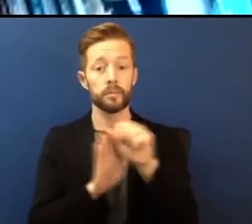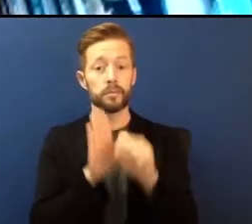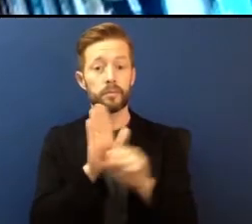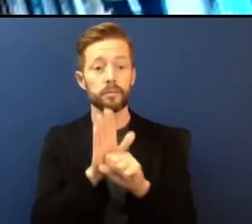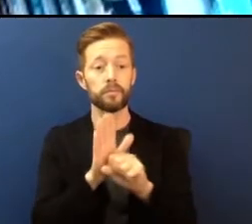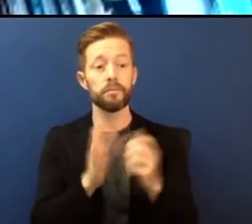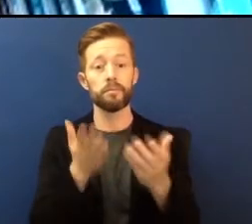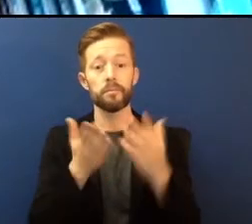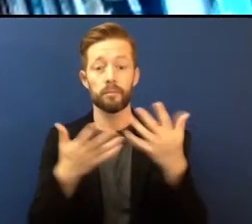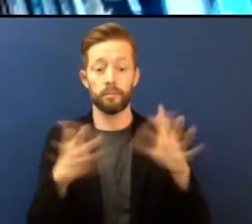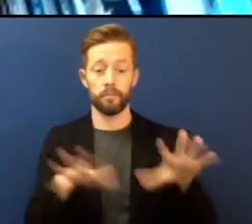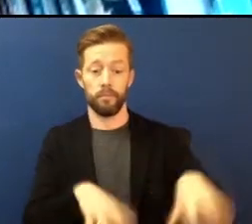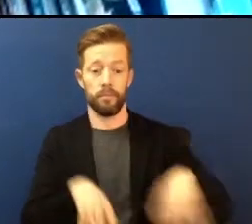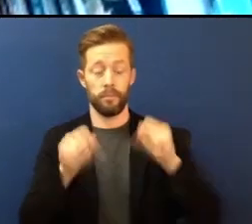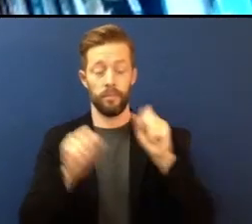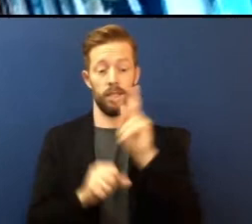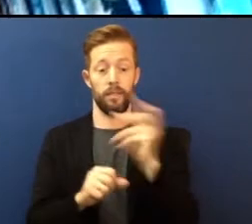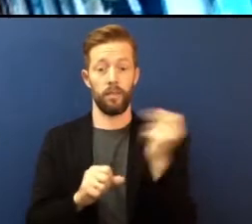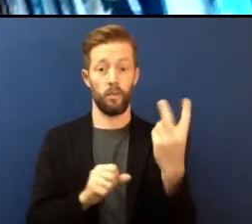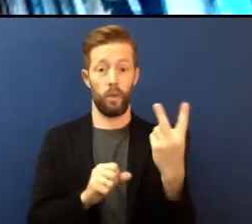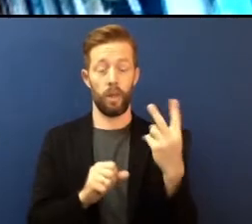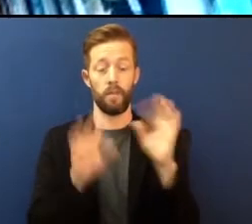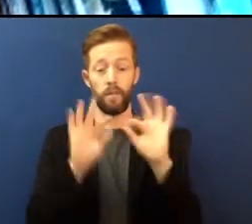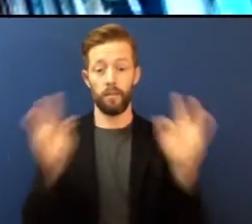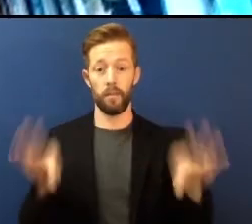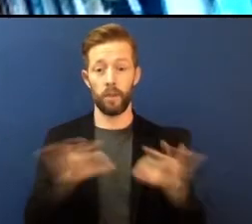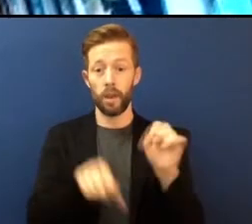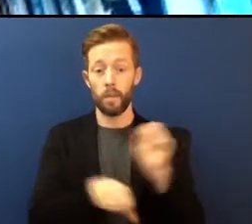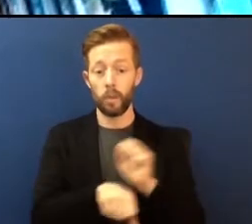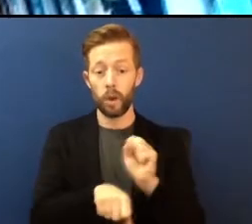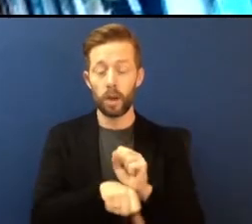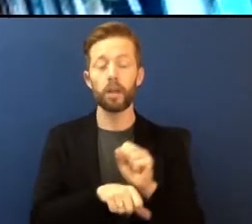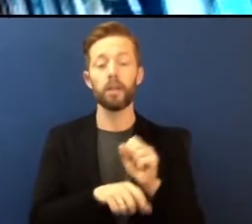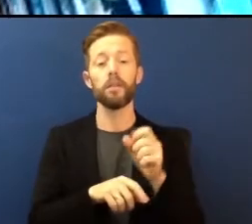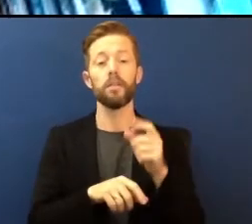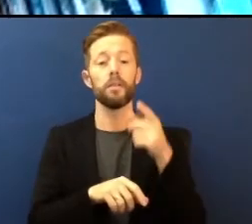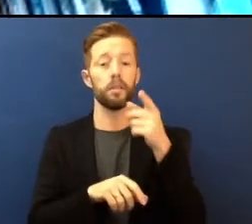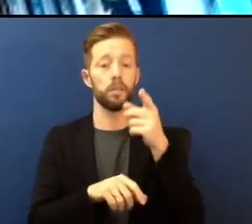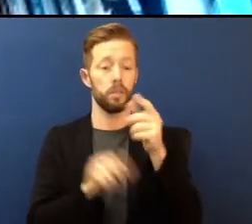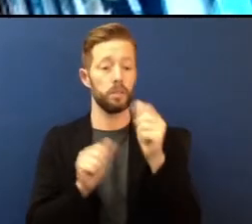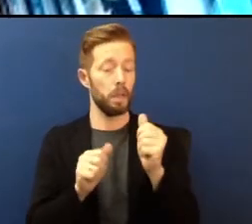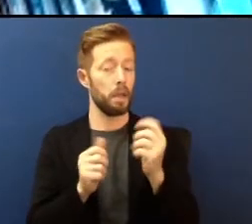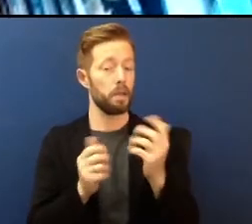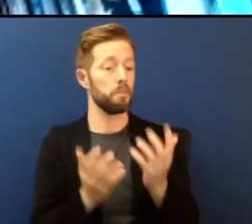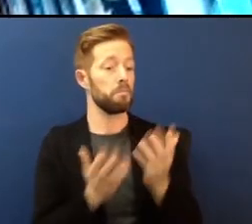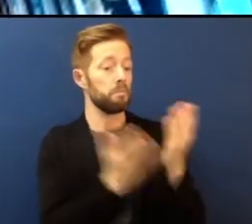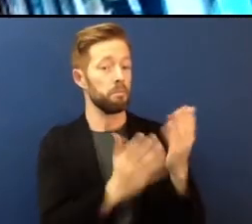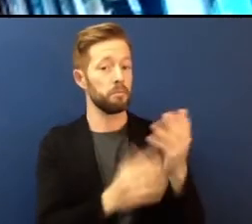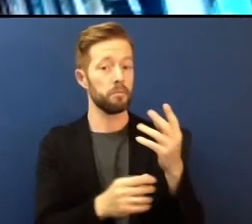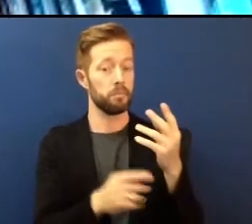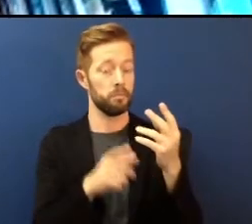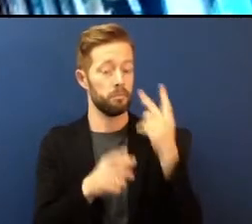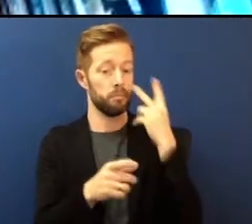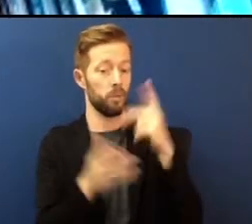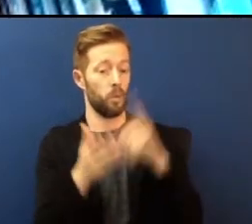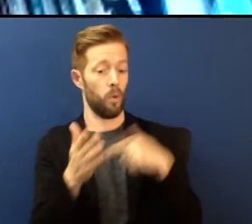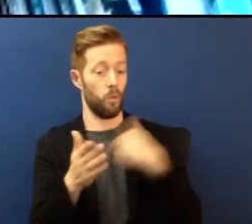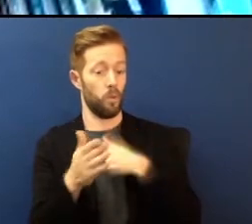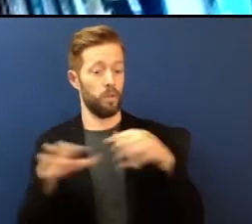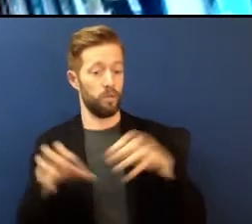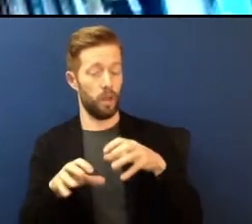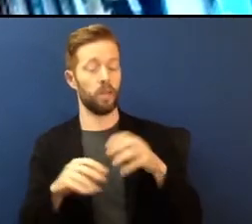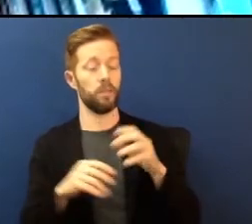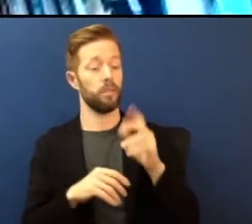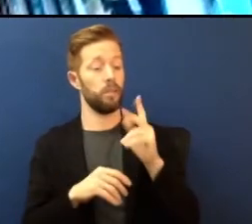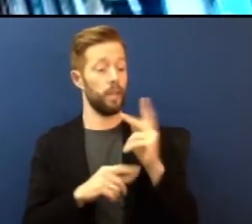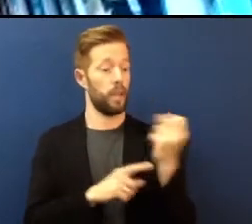your state has already adopted the K-12 framework, and maybe make a suggestion that you could look at what we've done to create that